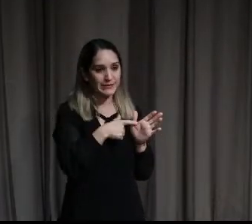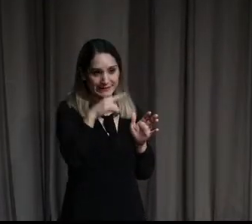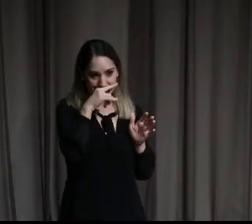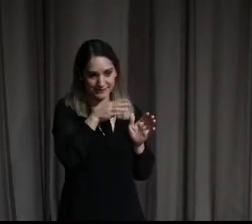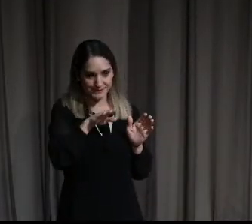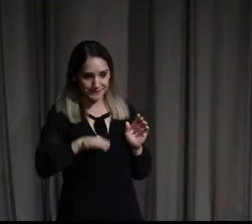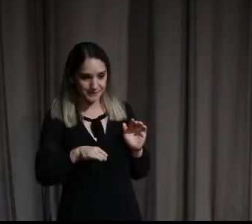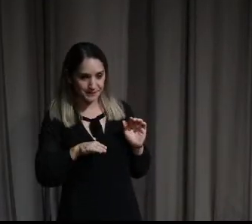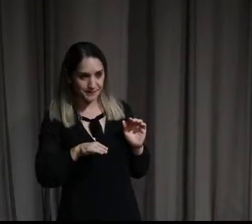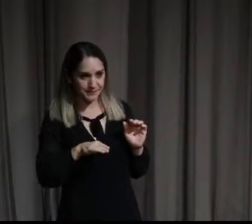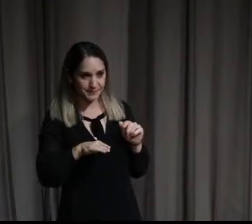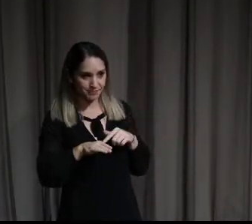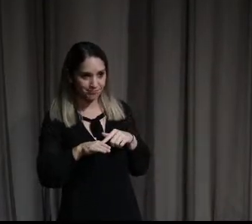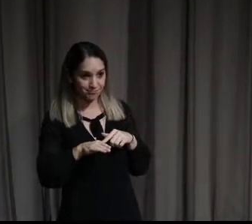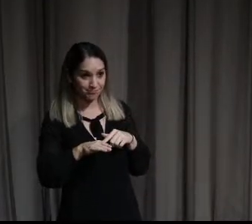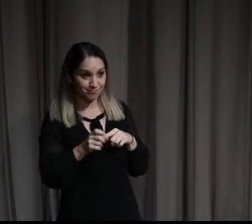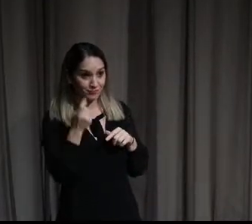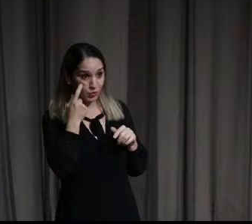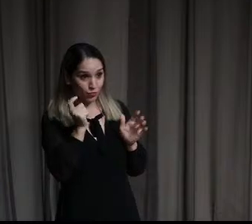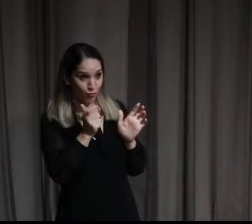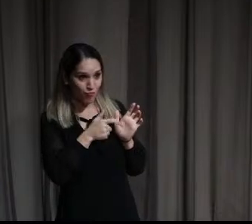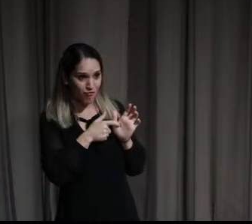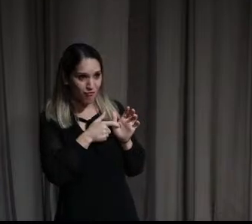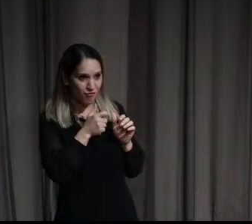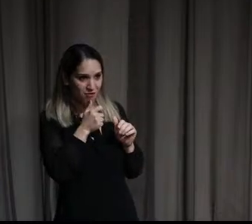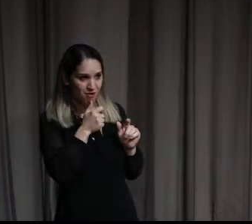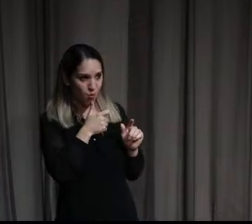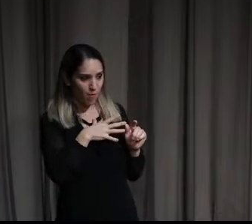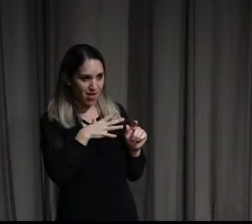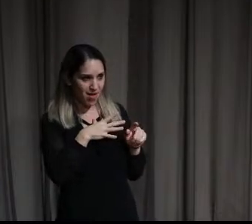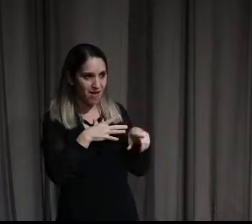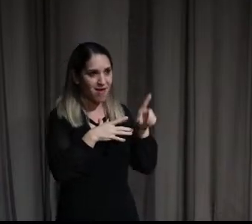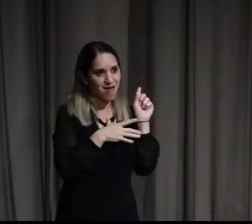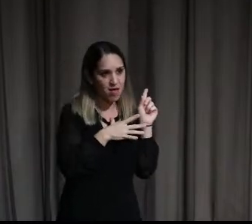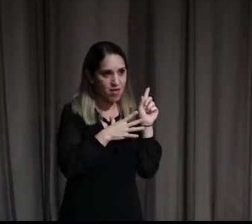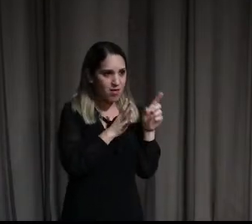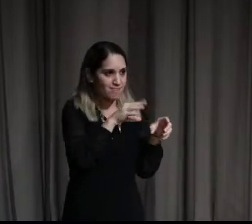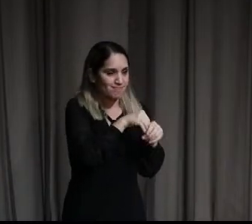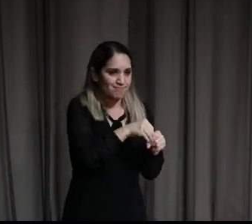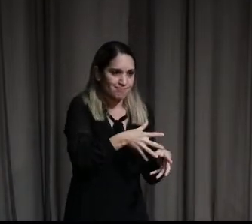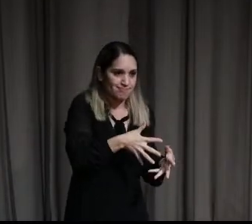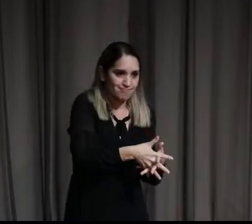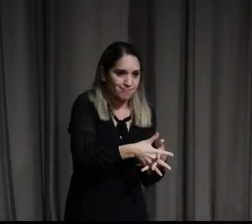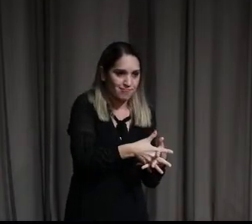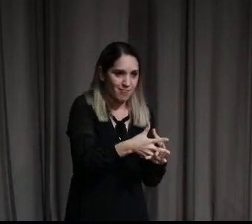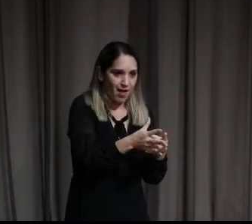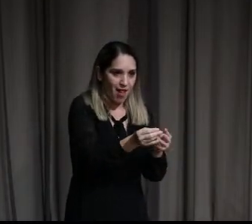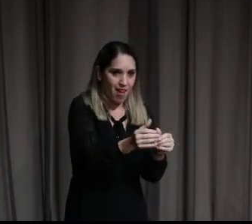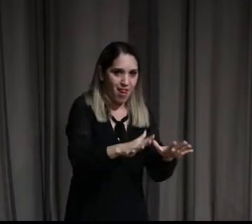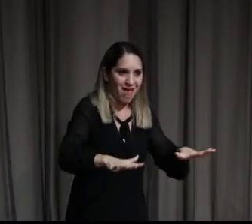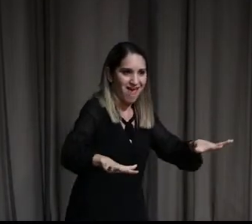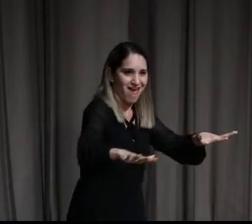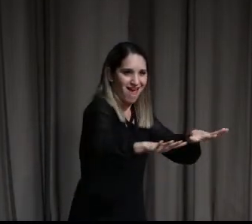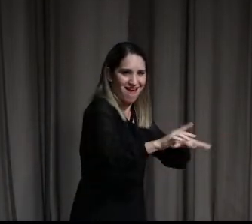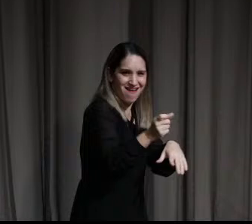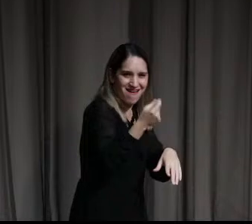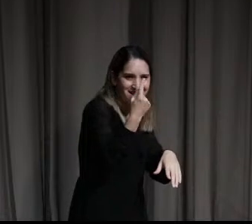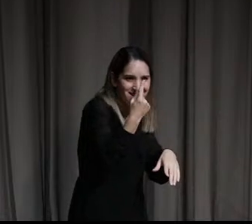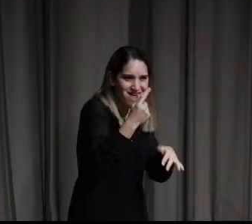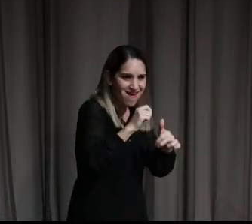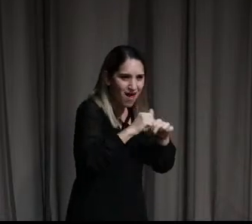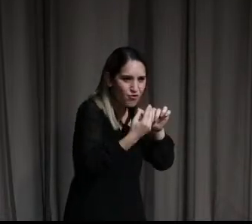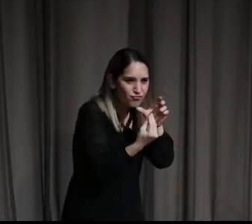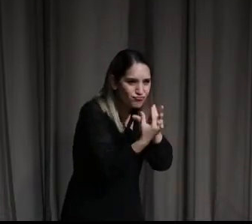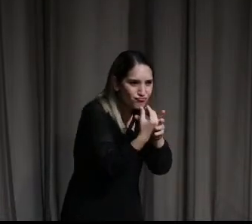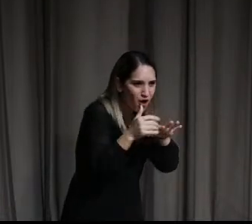very much a part of the land. She is, she's part of the fertility of the